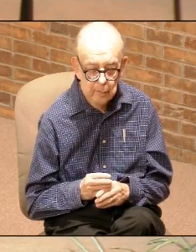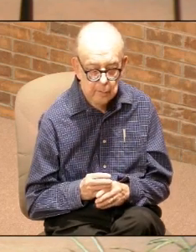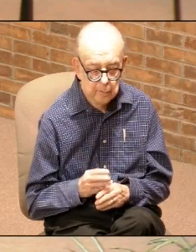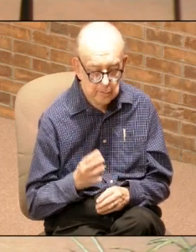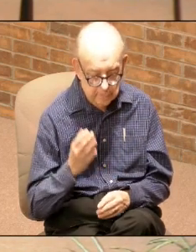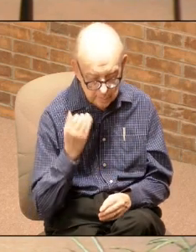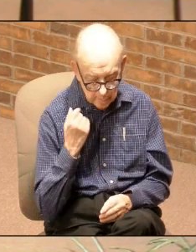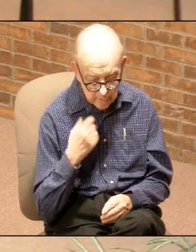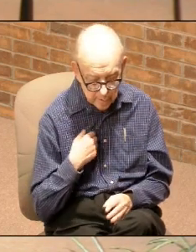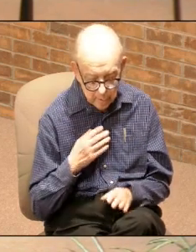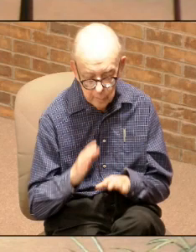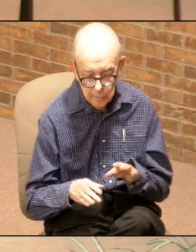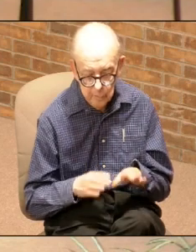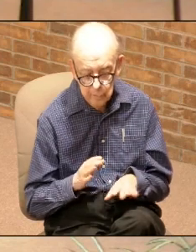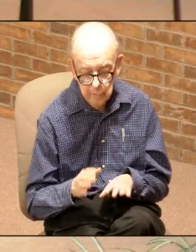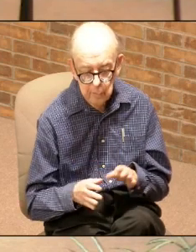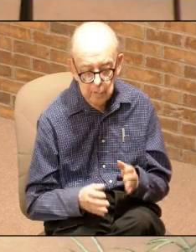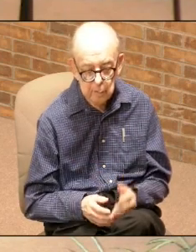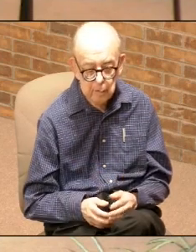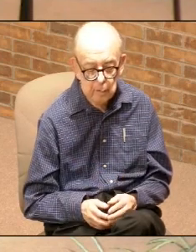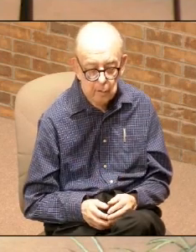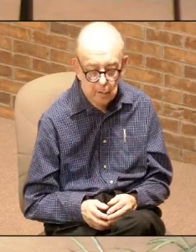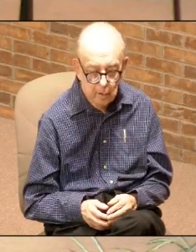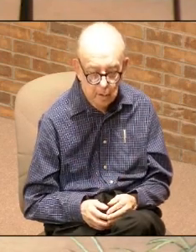So if I'm walking